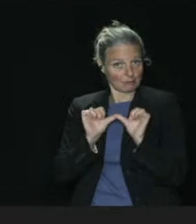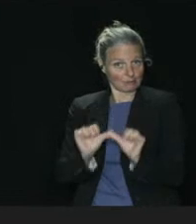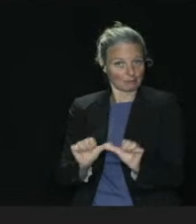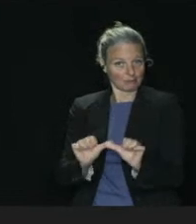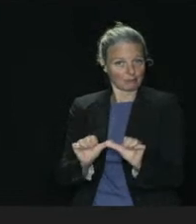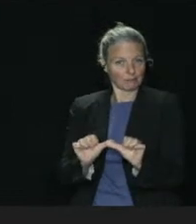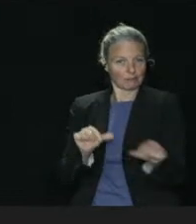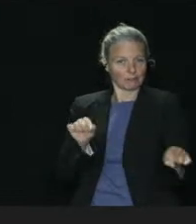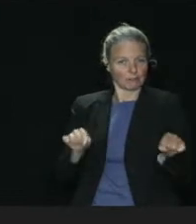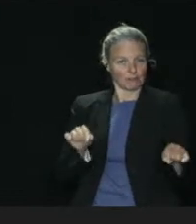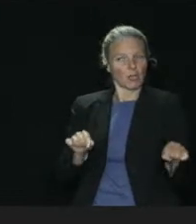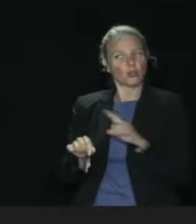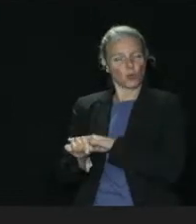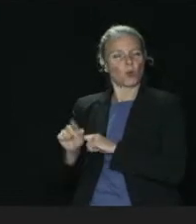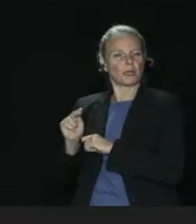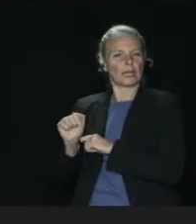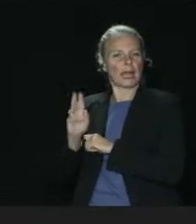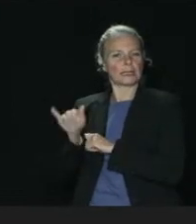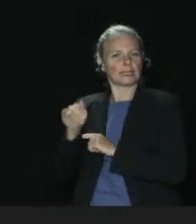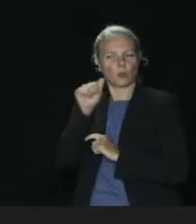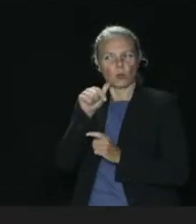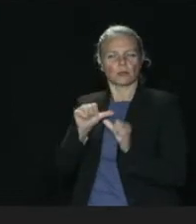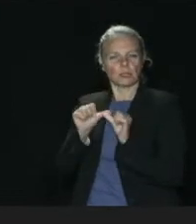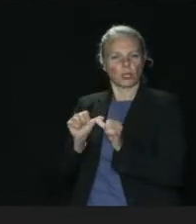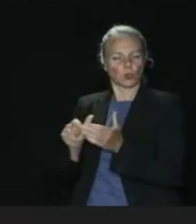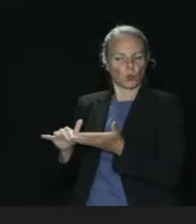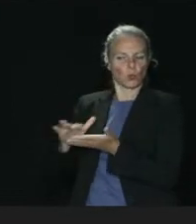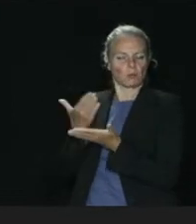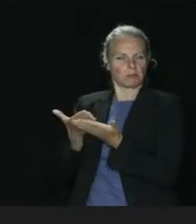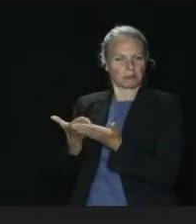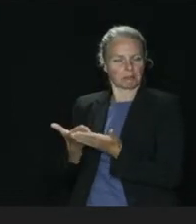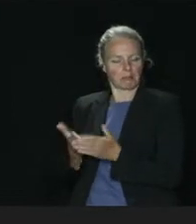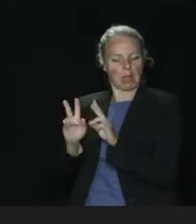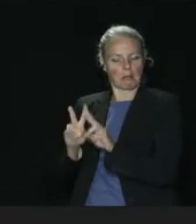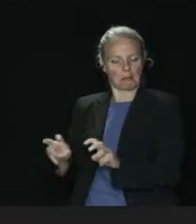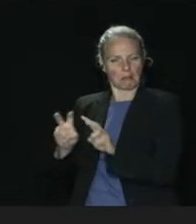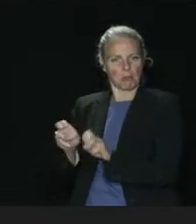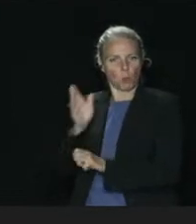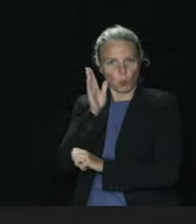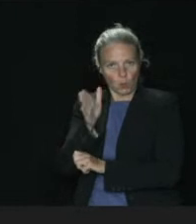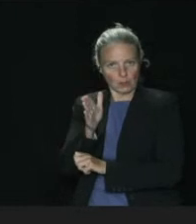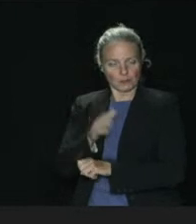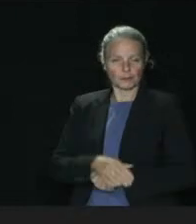So I think one of the developing,